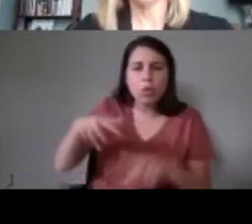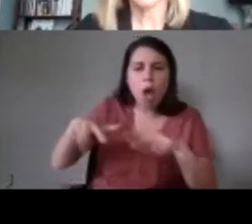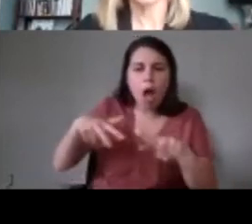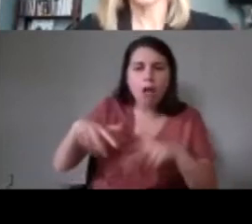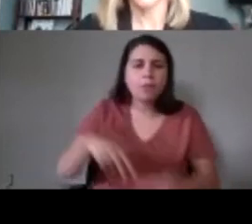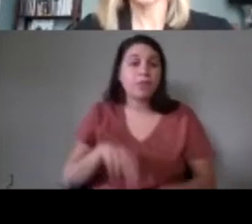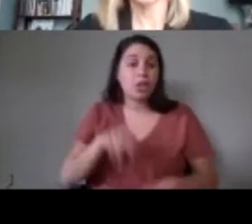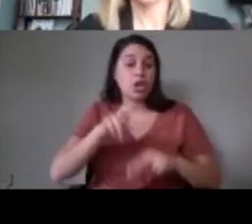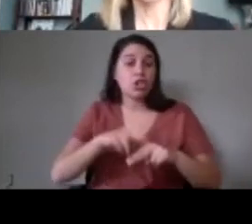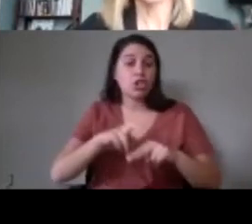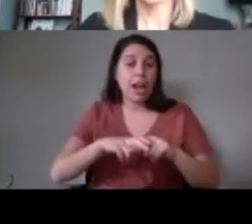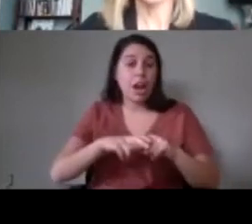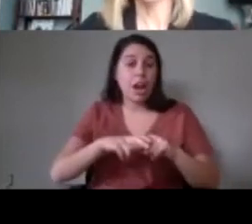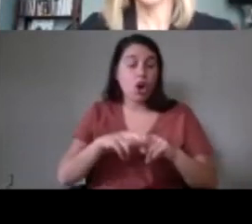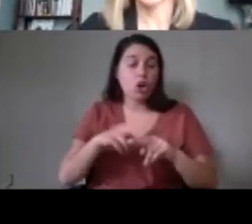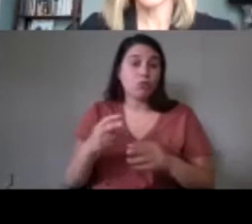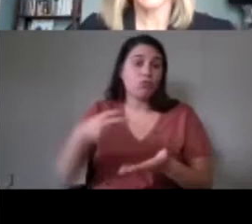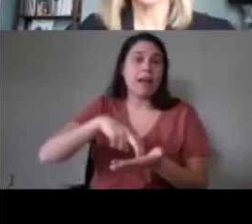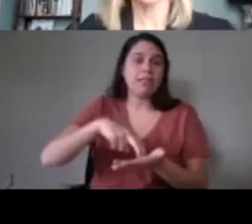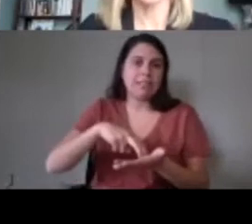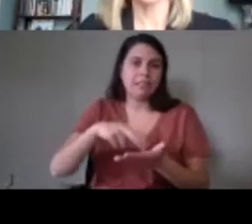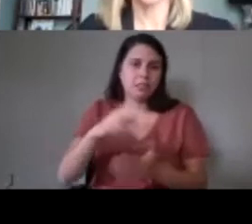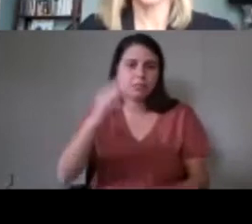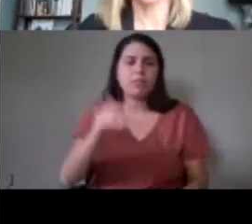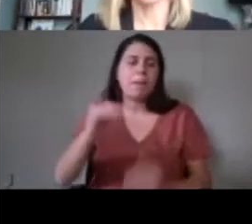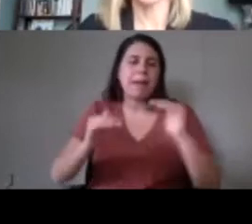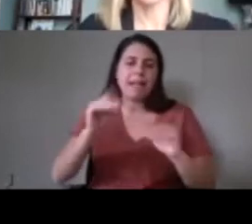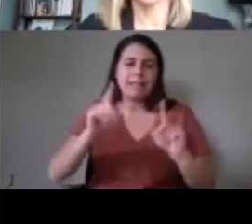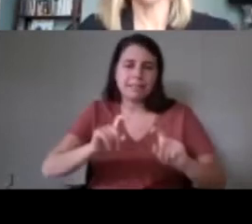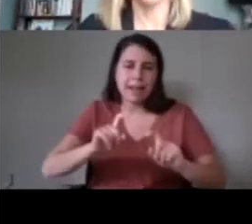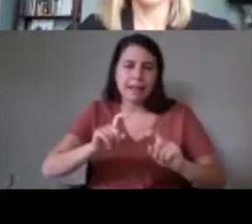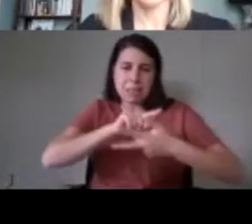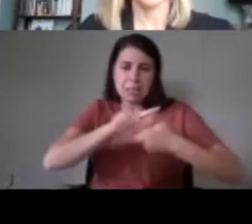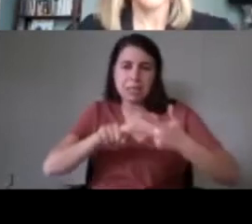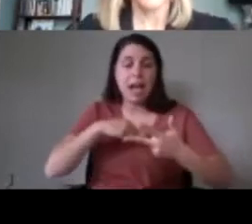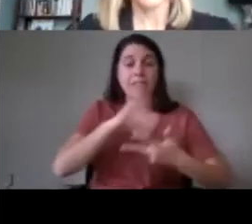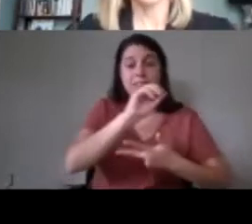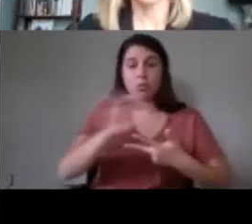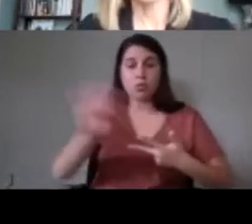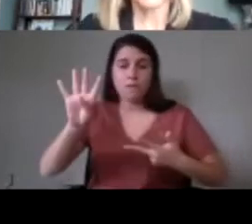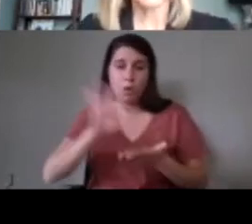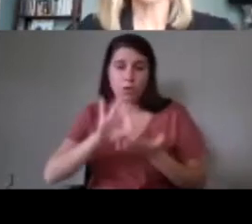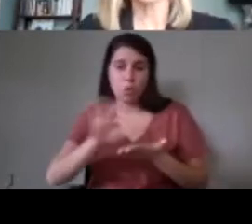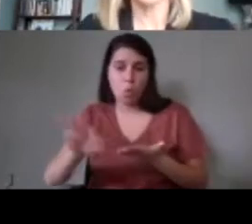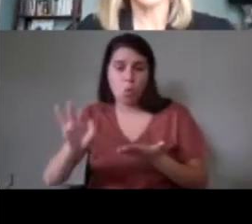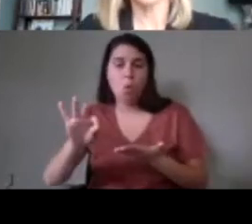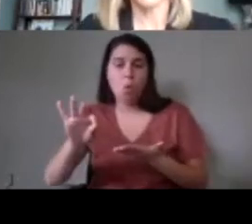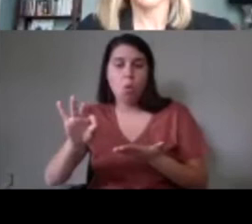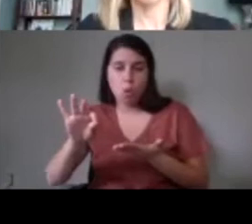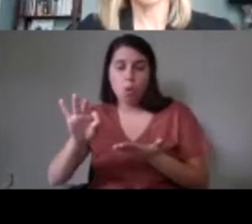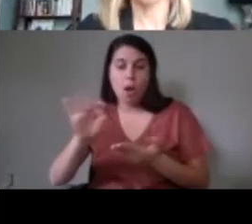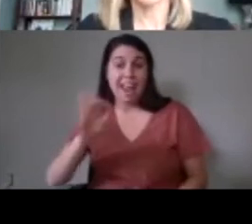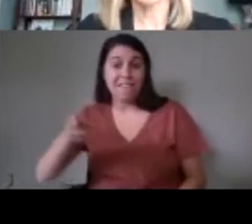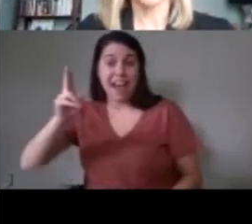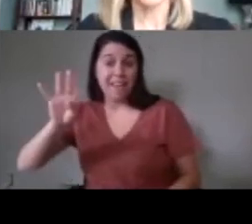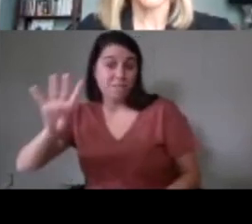and balance tests. And so each of those tasks is scored from 0 to 4, with a higher score indicating